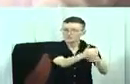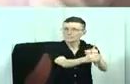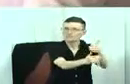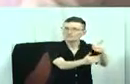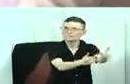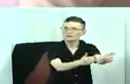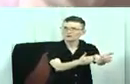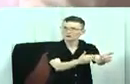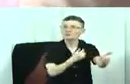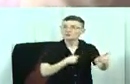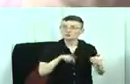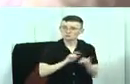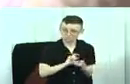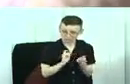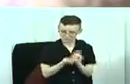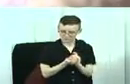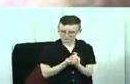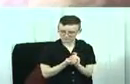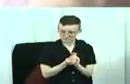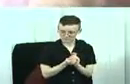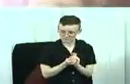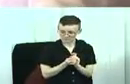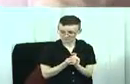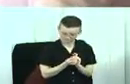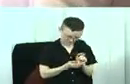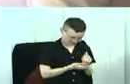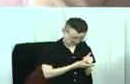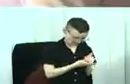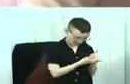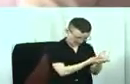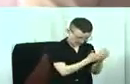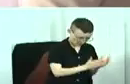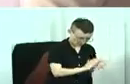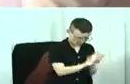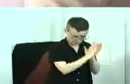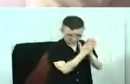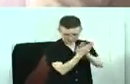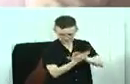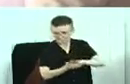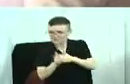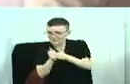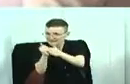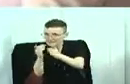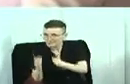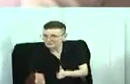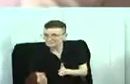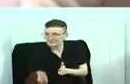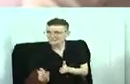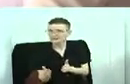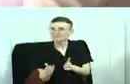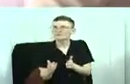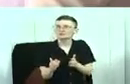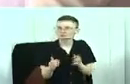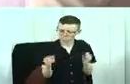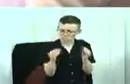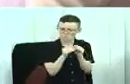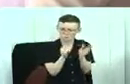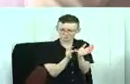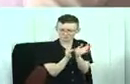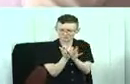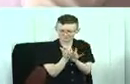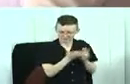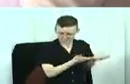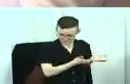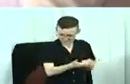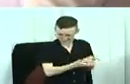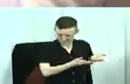we transform from being helpers to being leaders, bringing more to Jesus Christ today, being